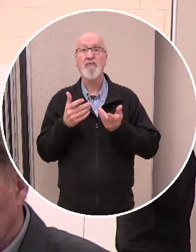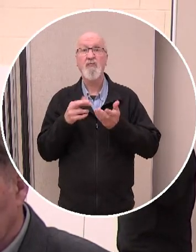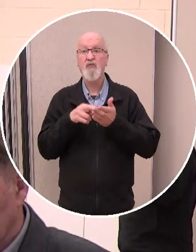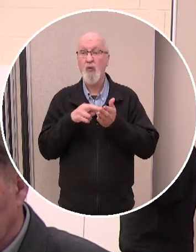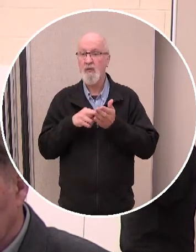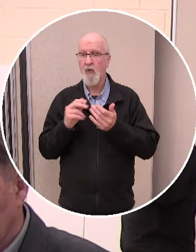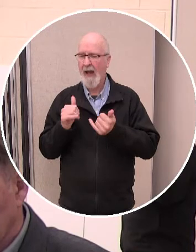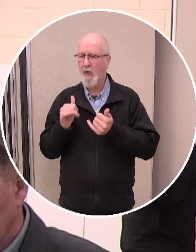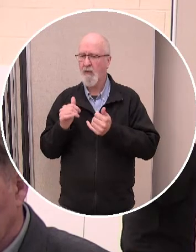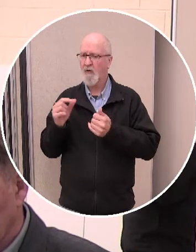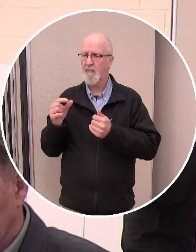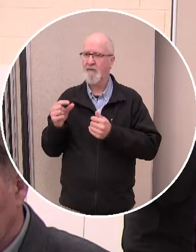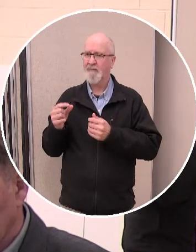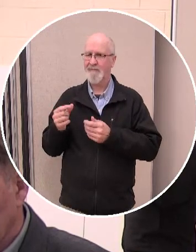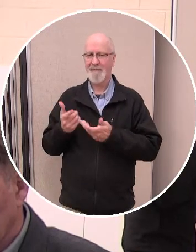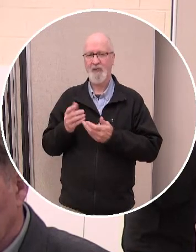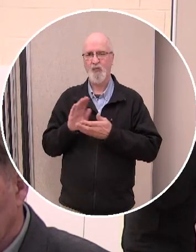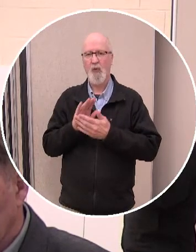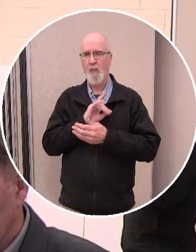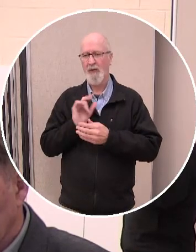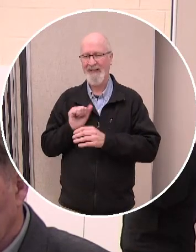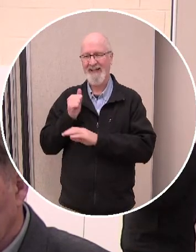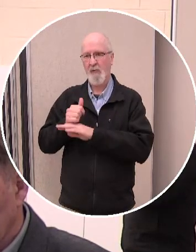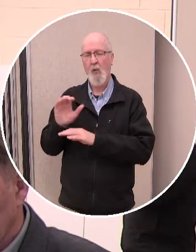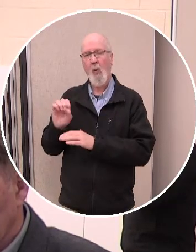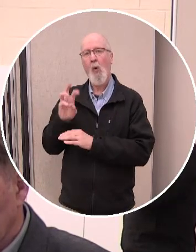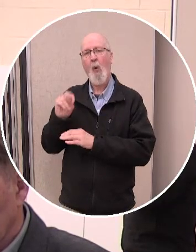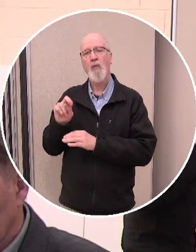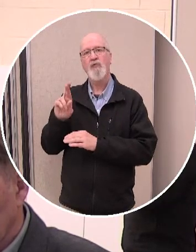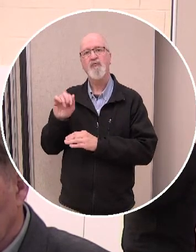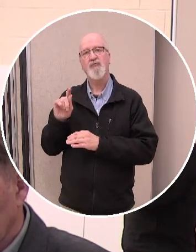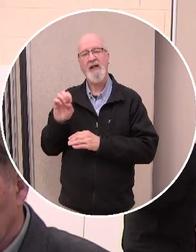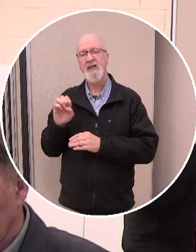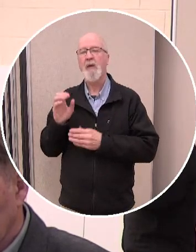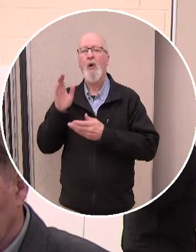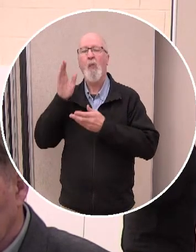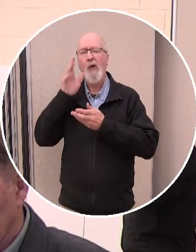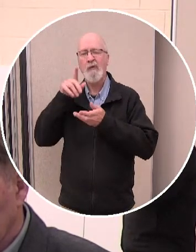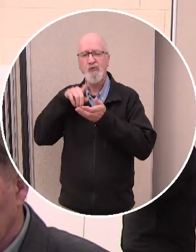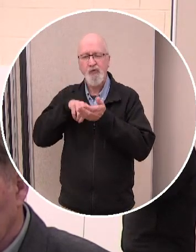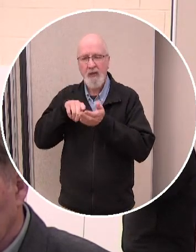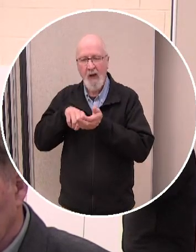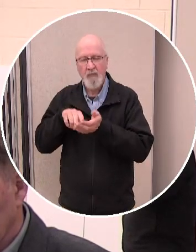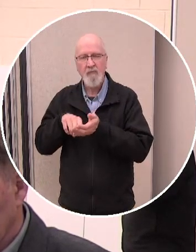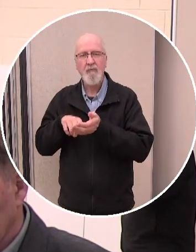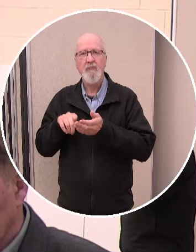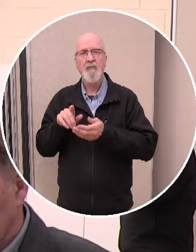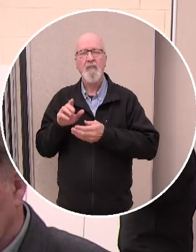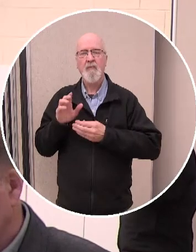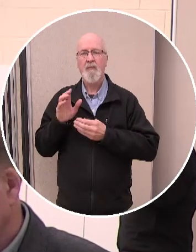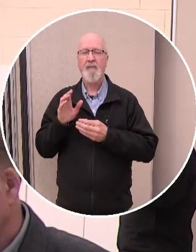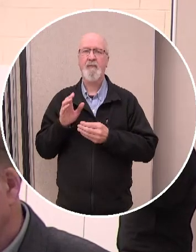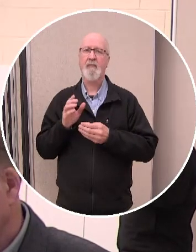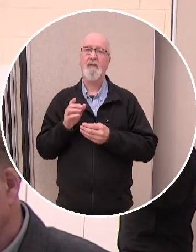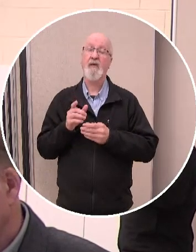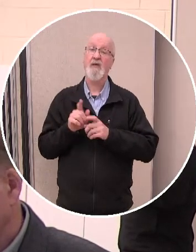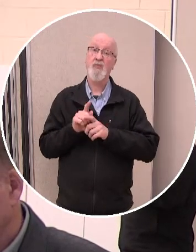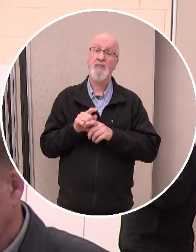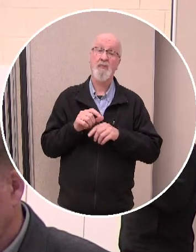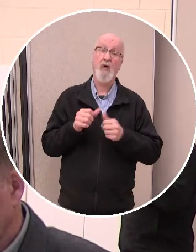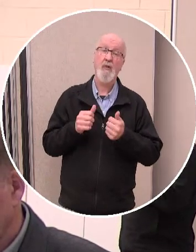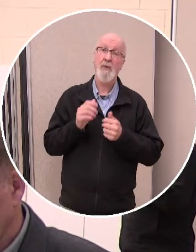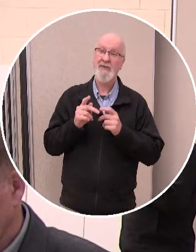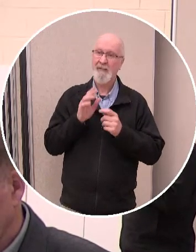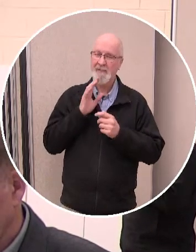its own rates in this situation, but it will be researched. Trustee Aspel highlighted that she thought